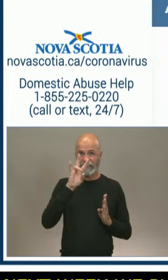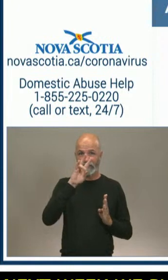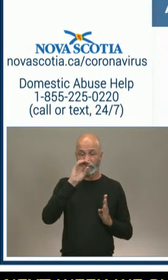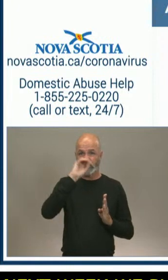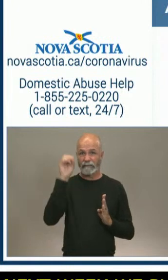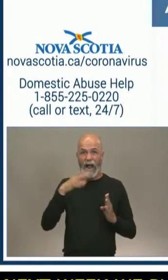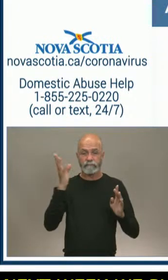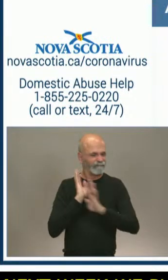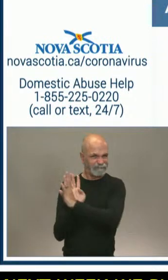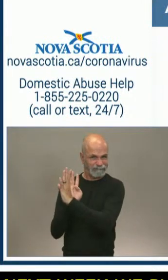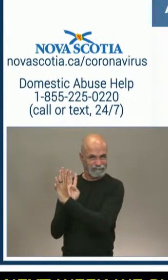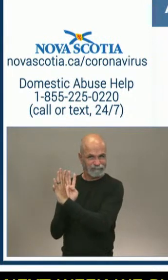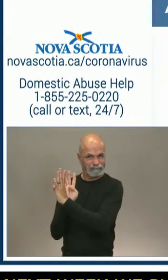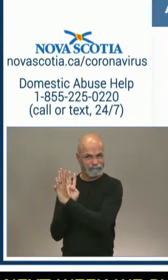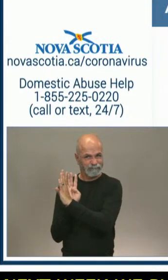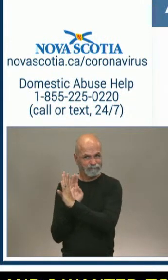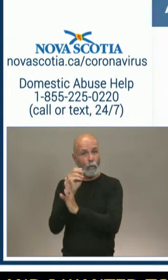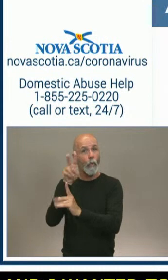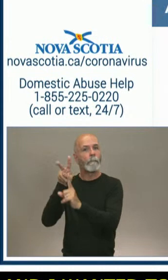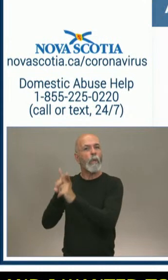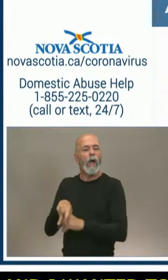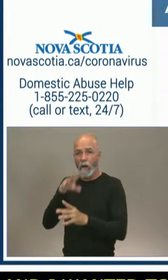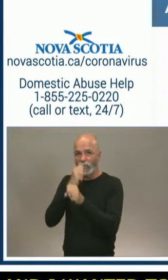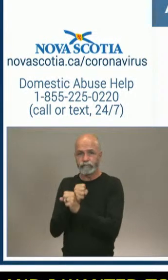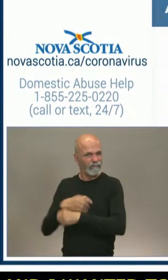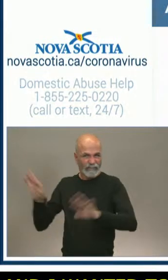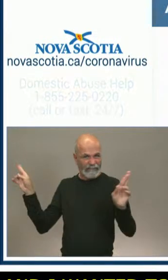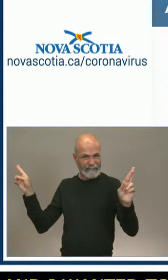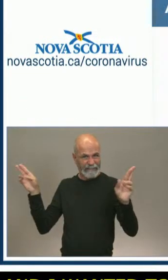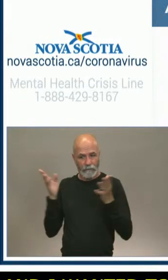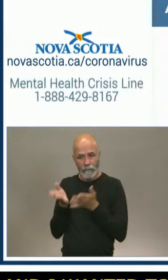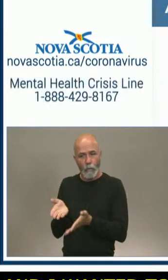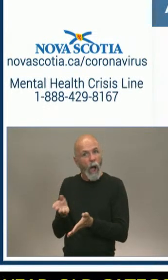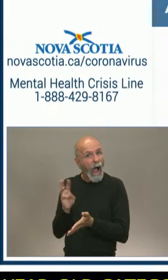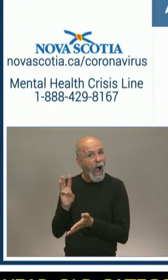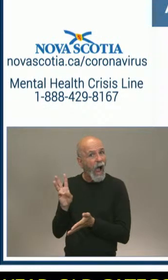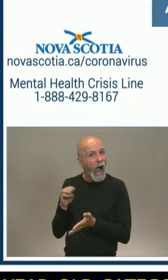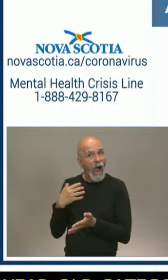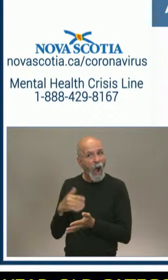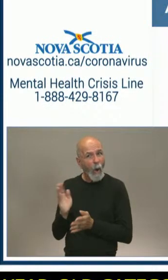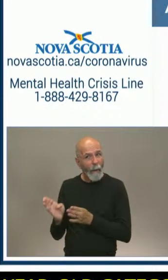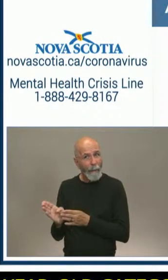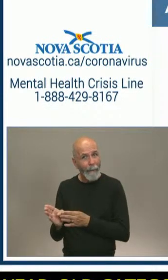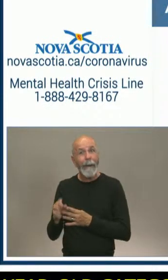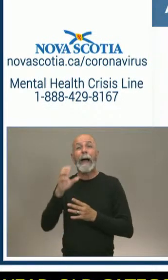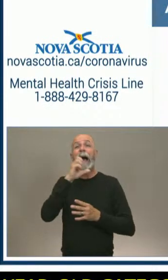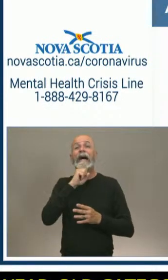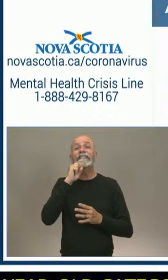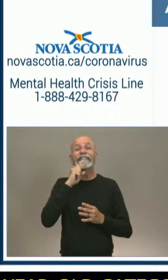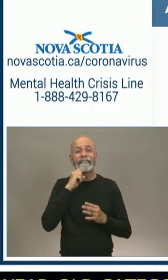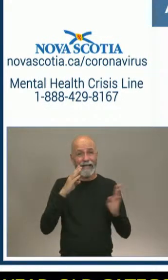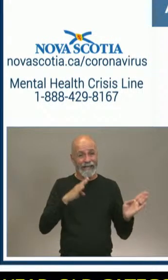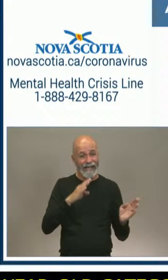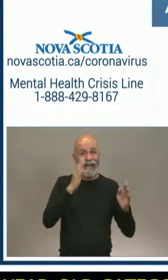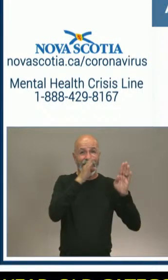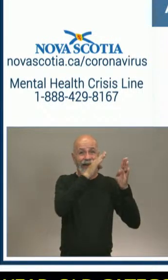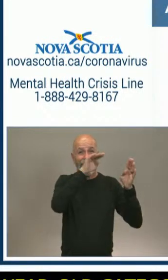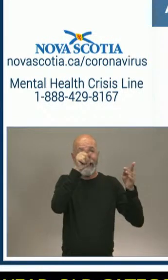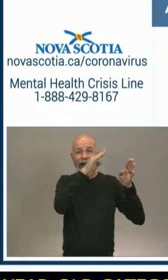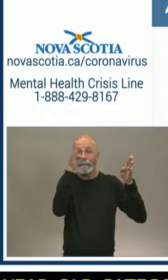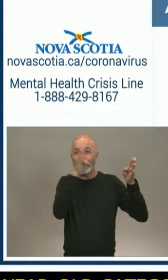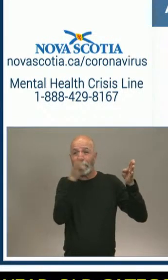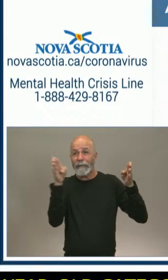or their appointment booked. And as you move up towards the higher end of the age brackets, we have